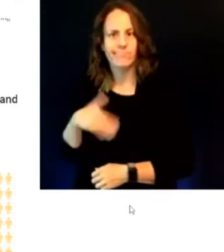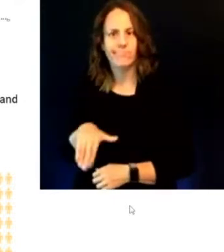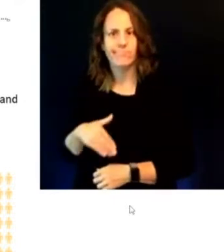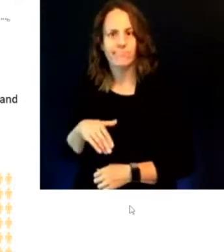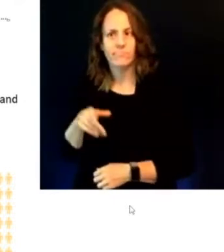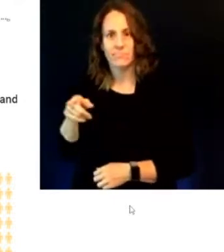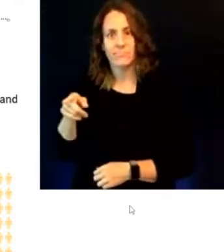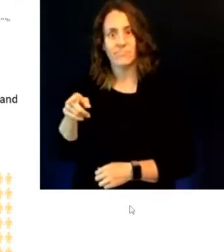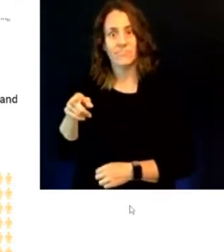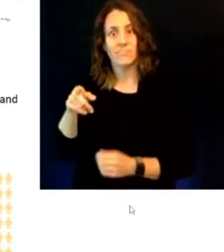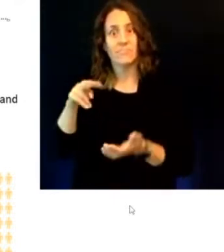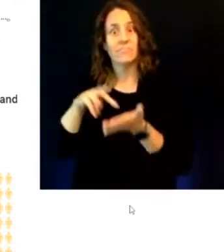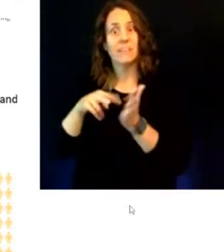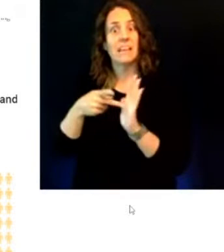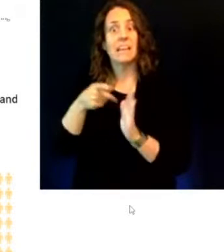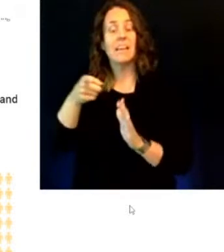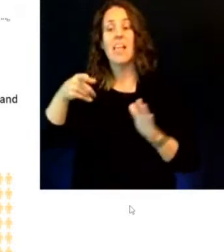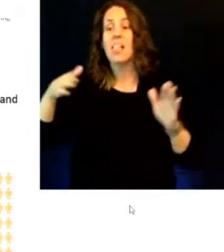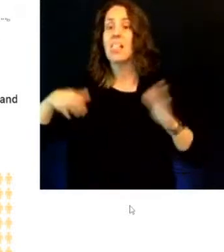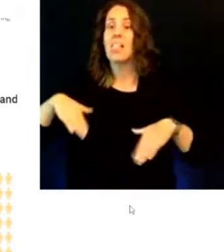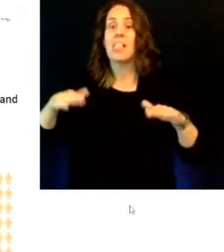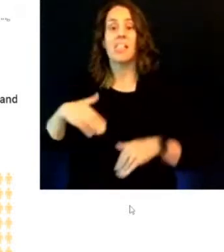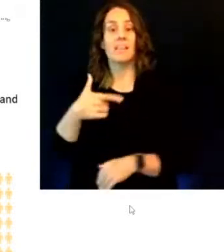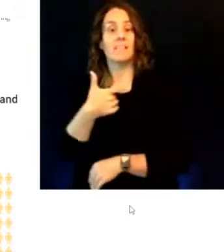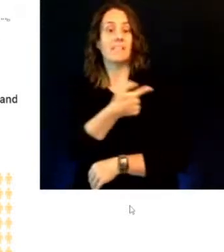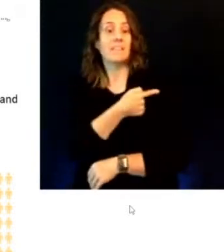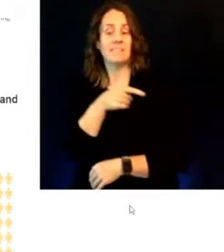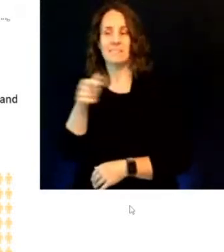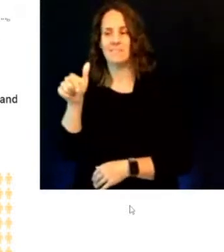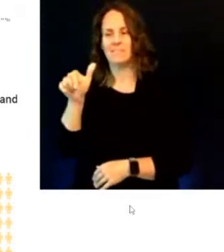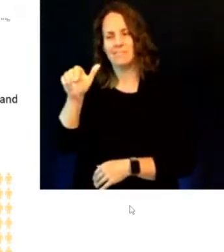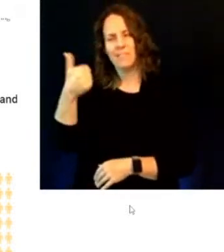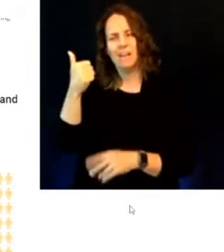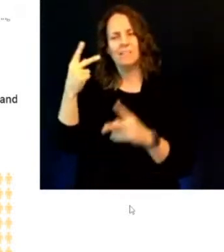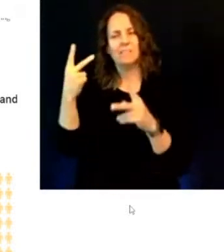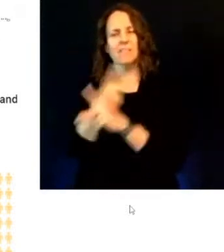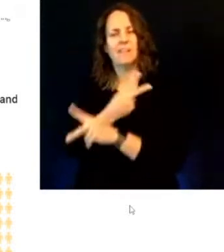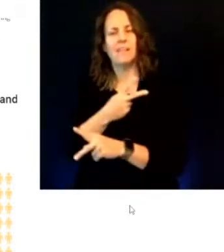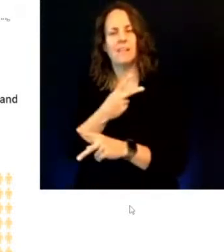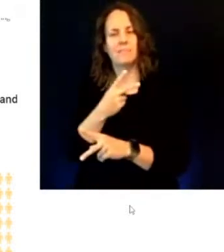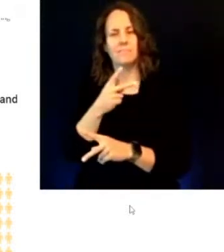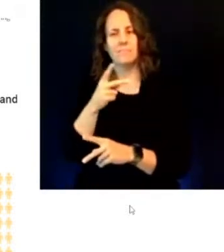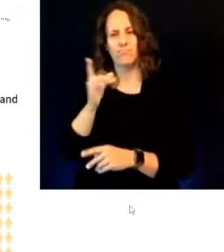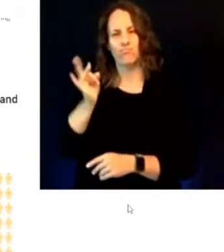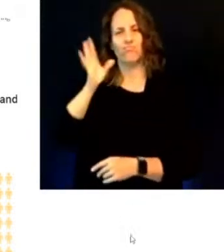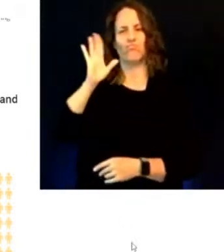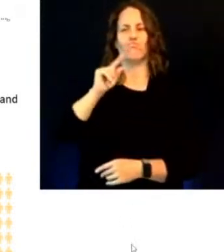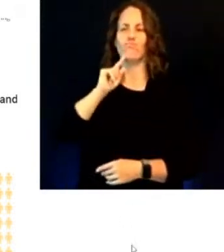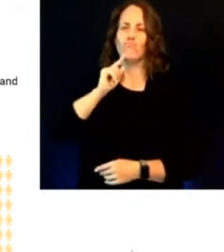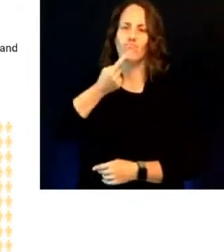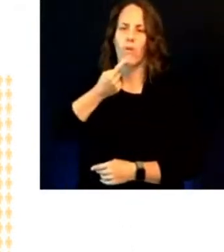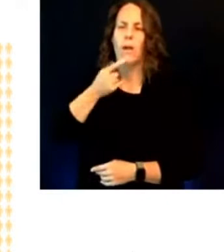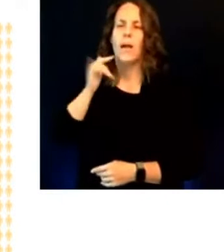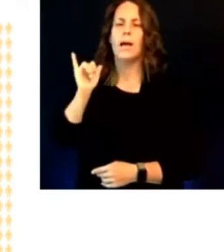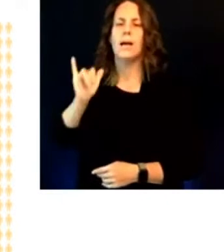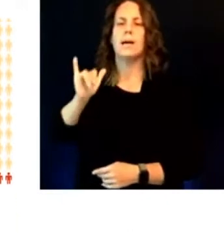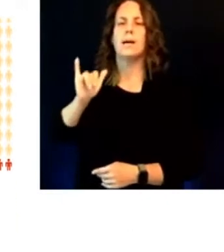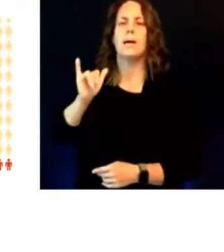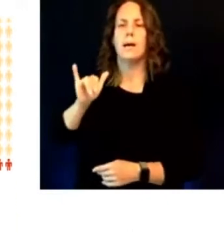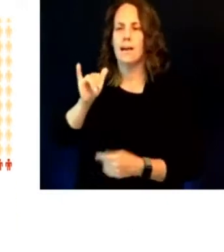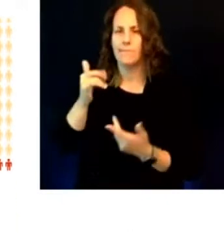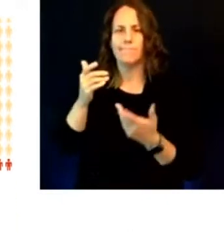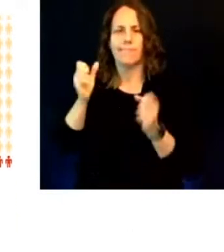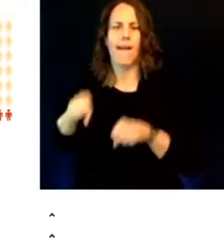fully vaccinated. Certainly encourage you to come to the website and look at this interactive feature. And then